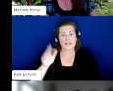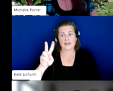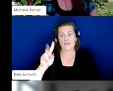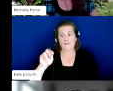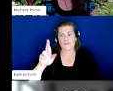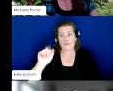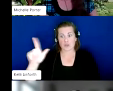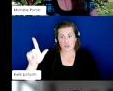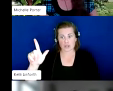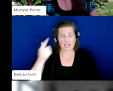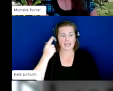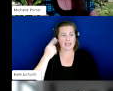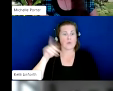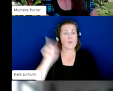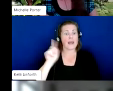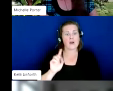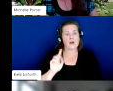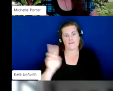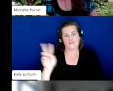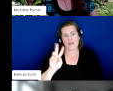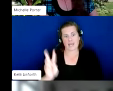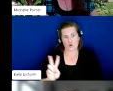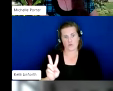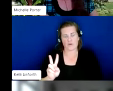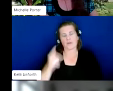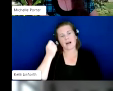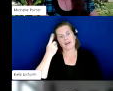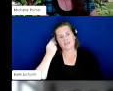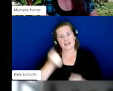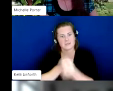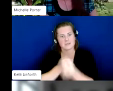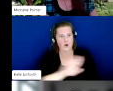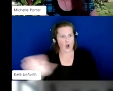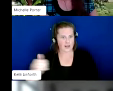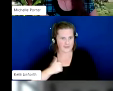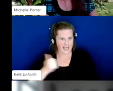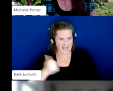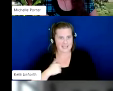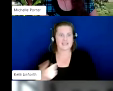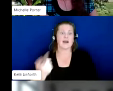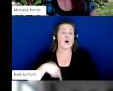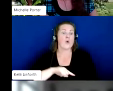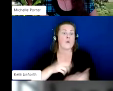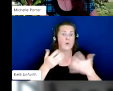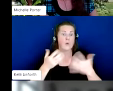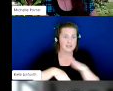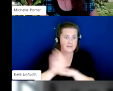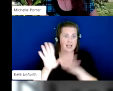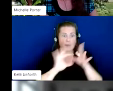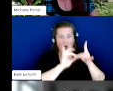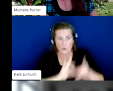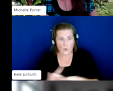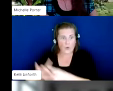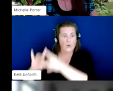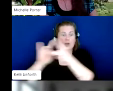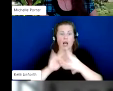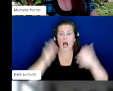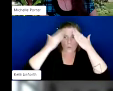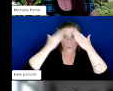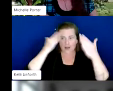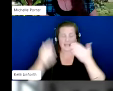but across the nation. And we work to improve awareness, support, and capacity to develop a national coordinated approach to elder abuse